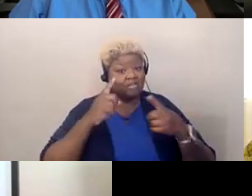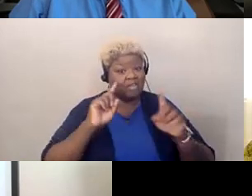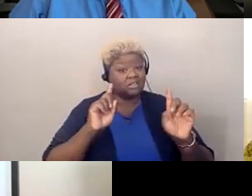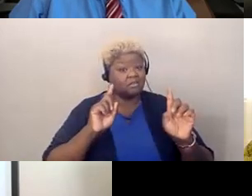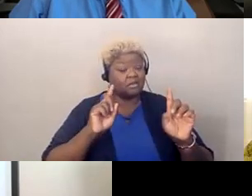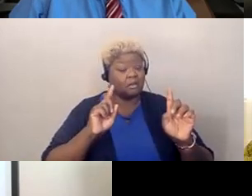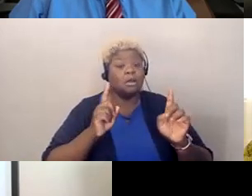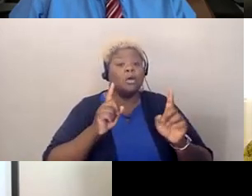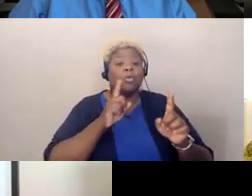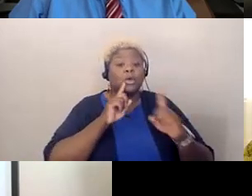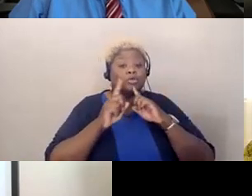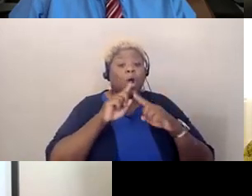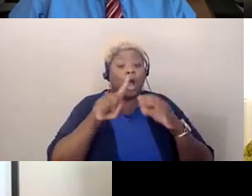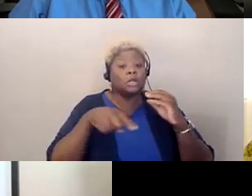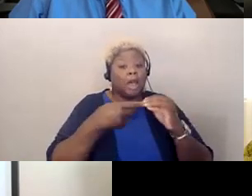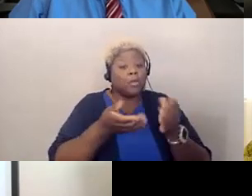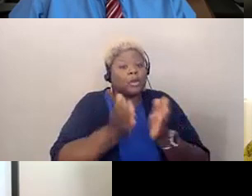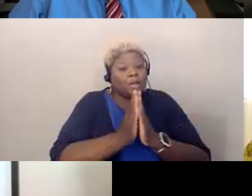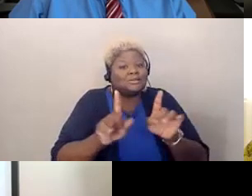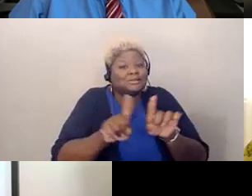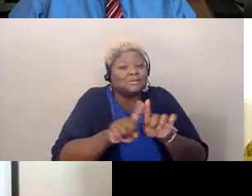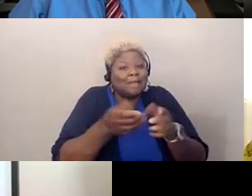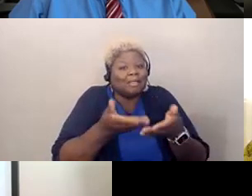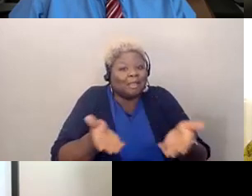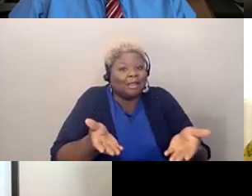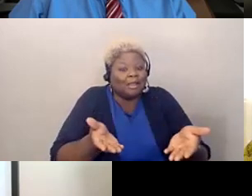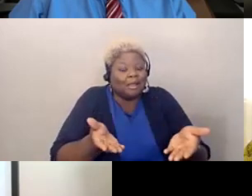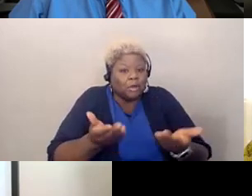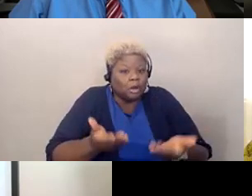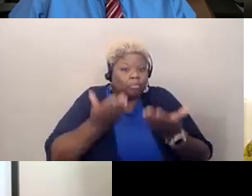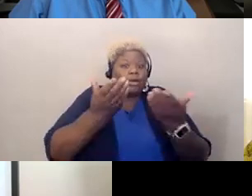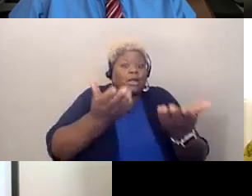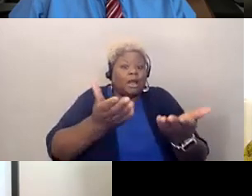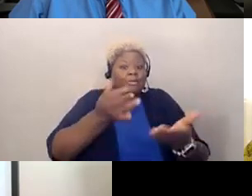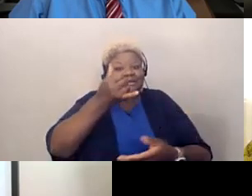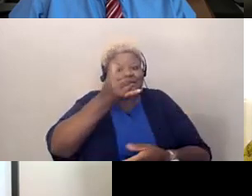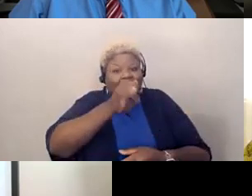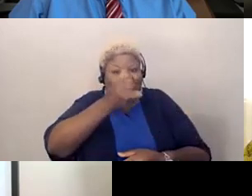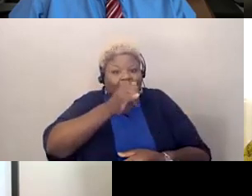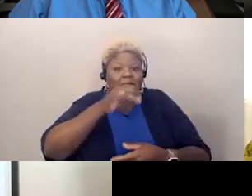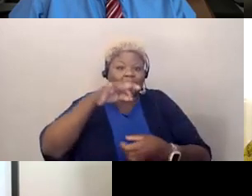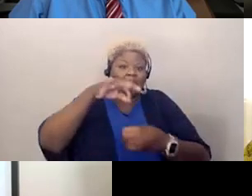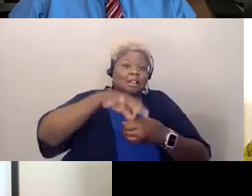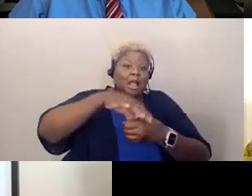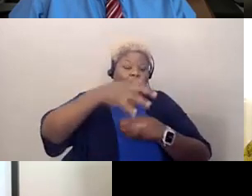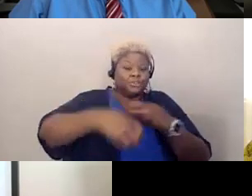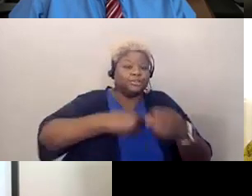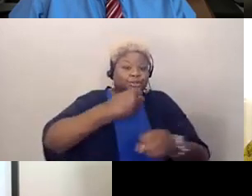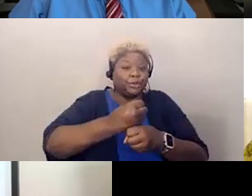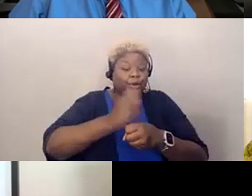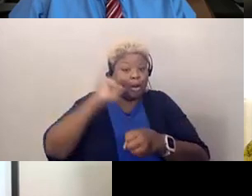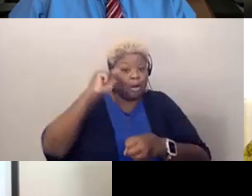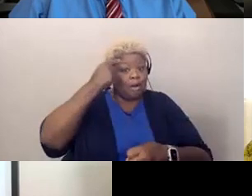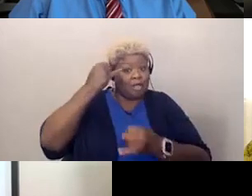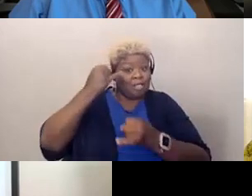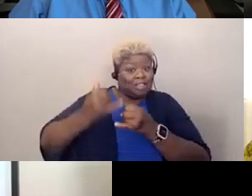talked about requesting the same thing. Just gonna bring up the elephant in the room. It's silly season. It is an election year. So our governor is in his